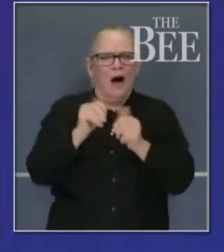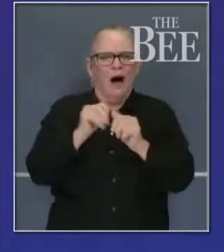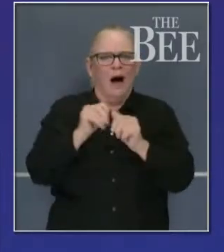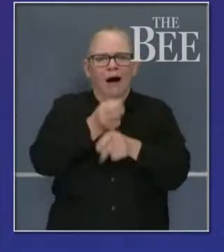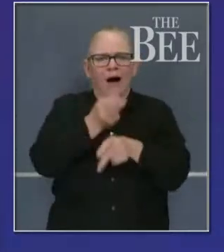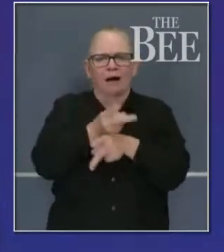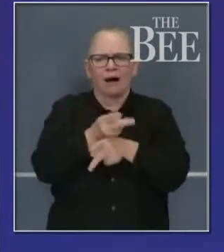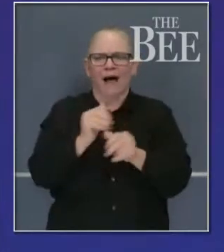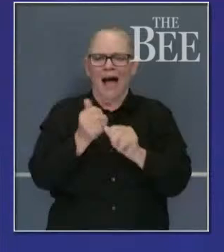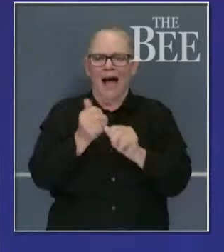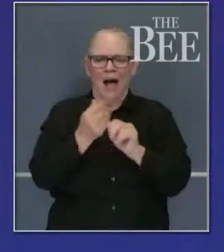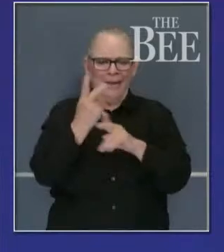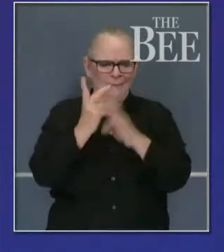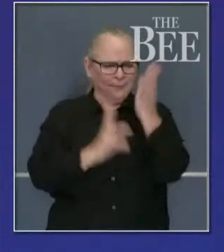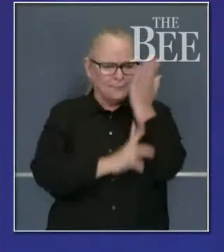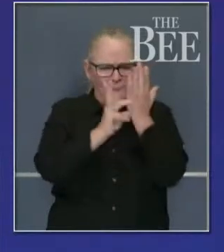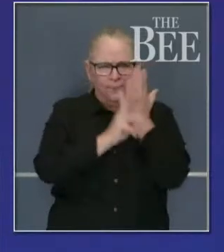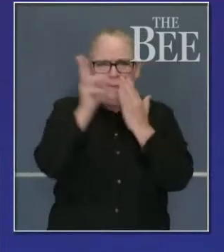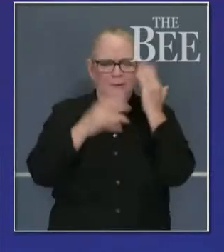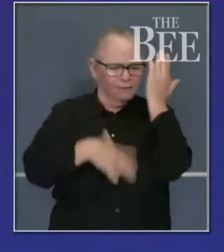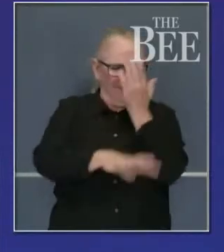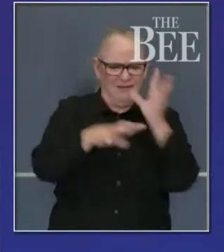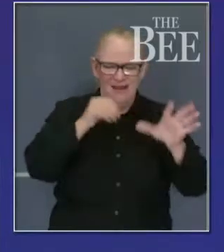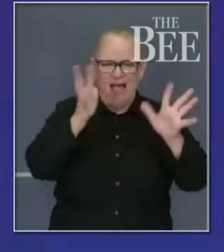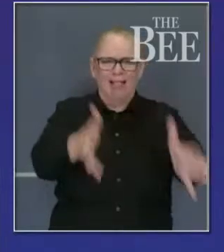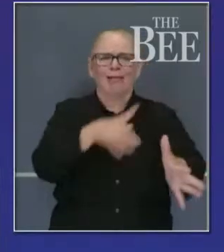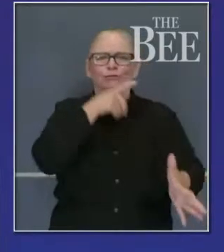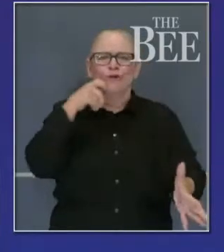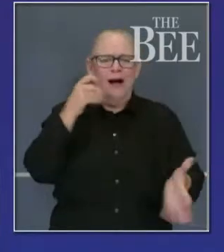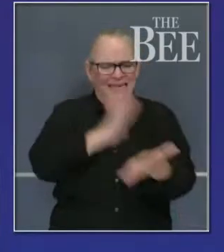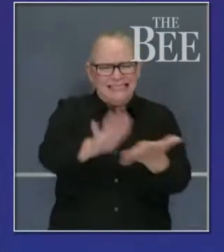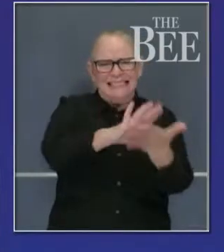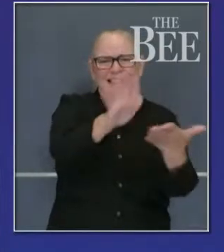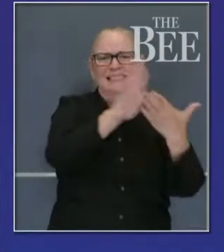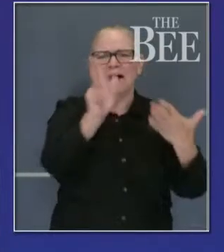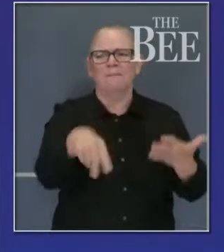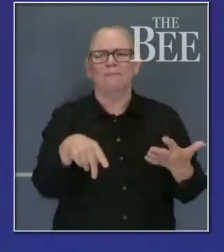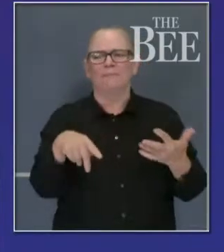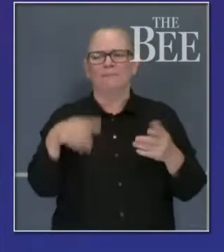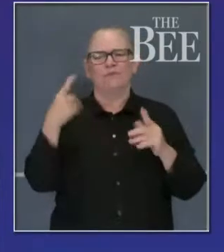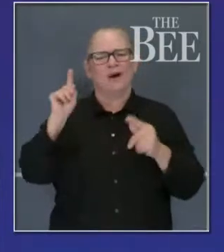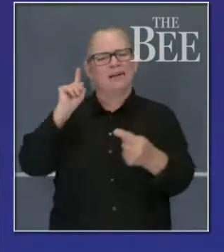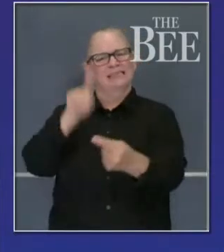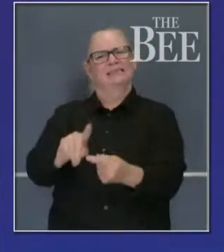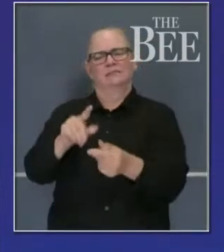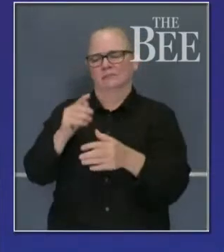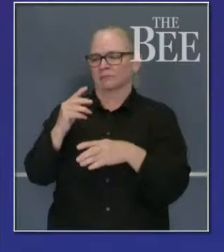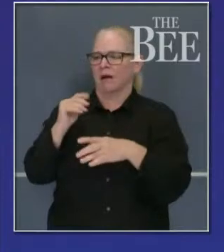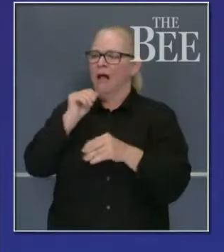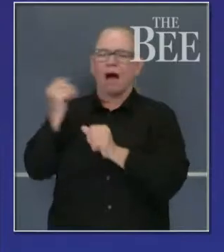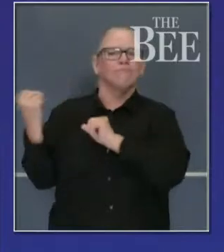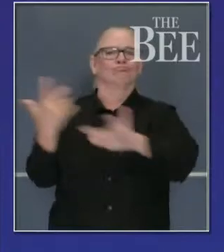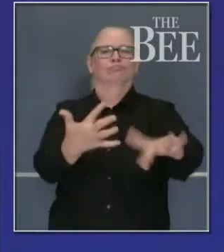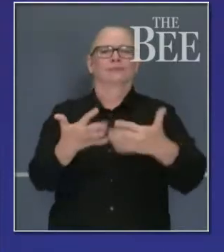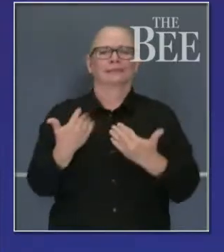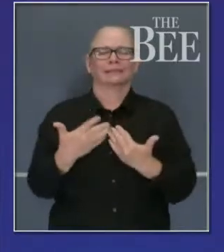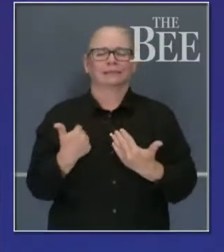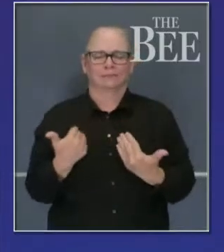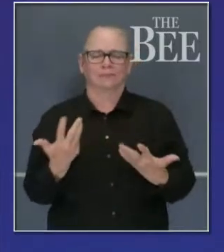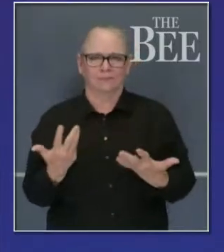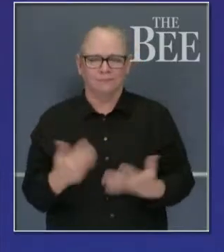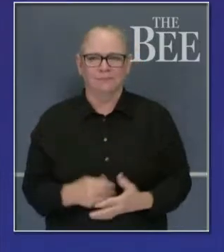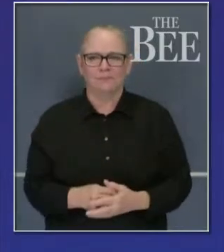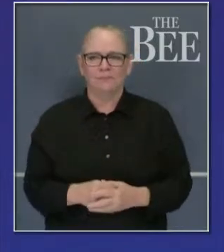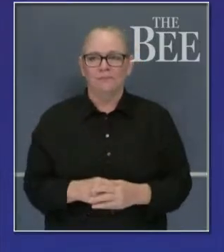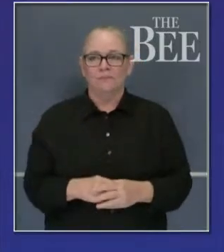our forest management efforts. We stipulate that as self-evident. And that, of course, is being advanced in ways that